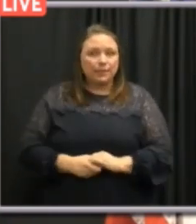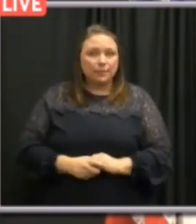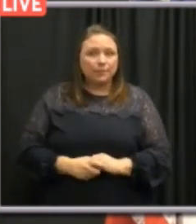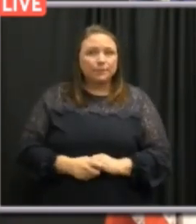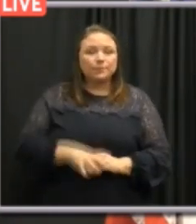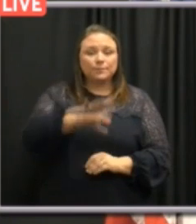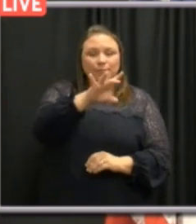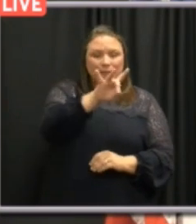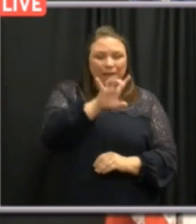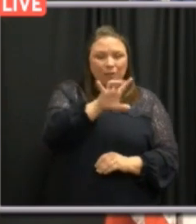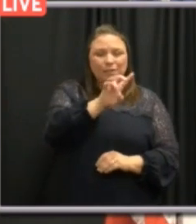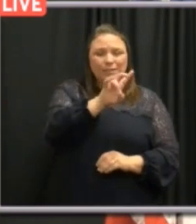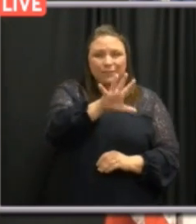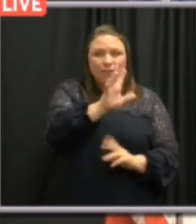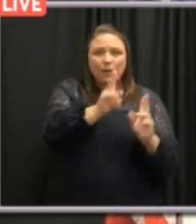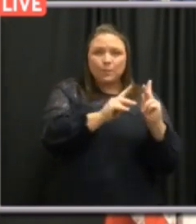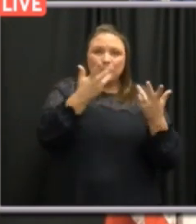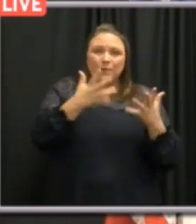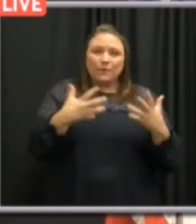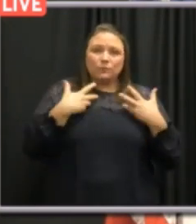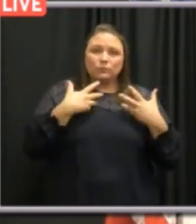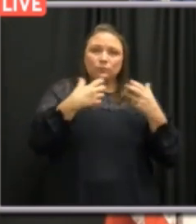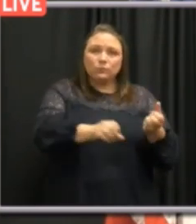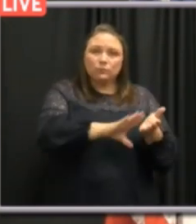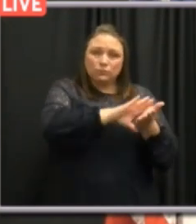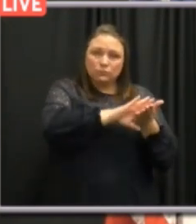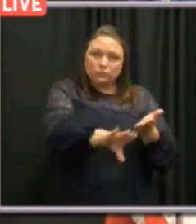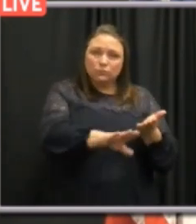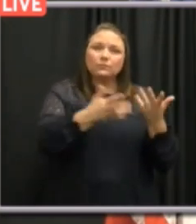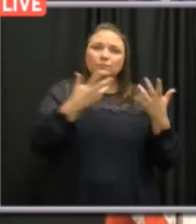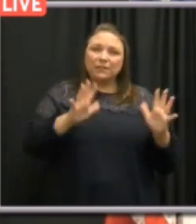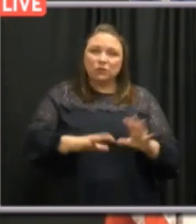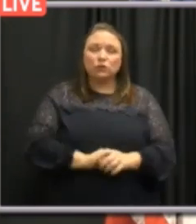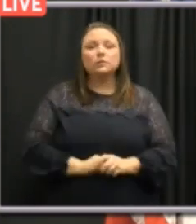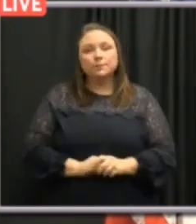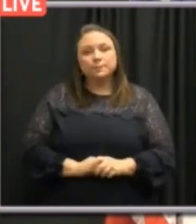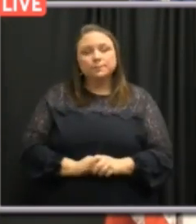and 875 residents have fully recovered from the virus and have been cleared.